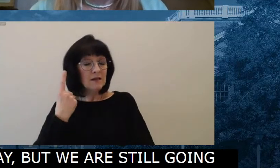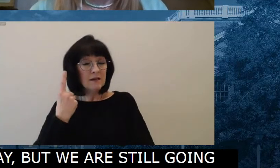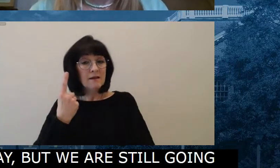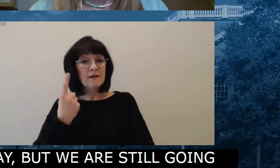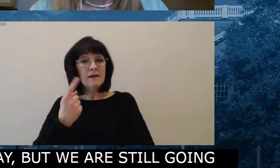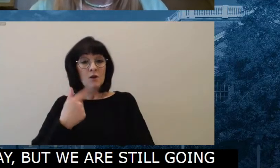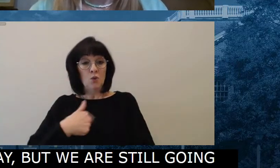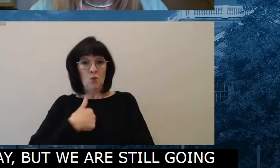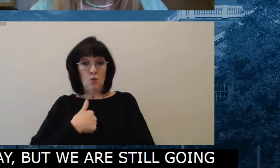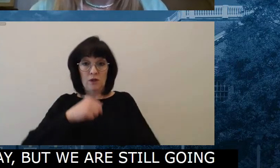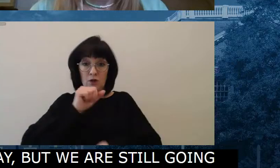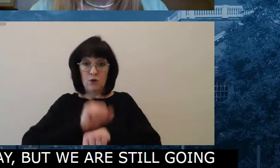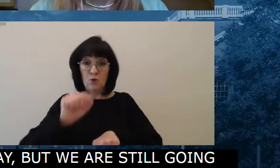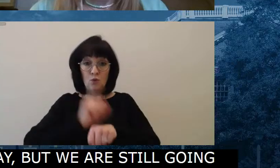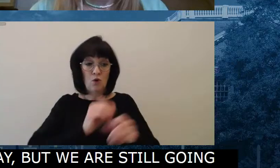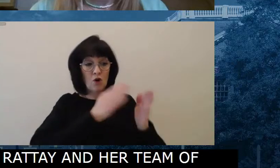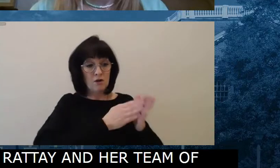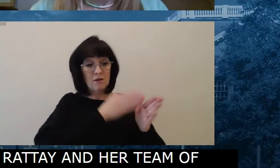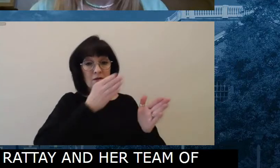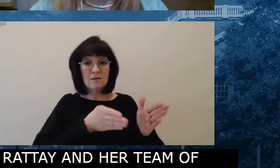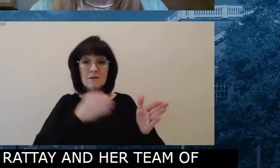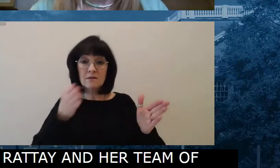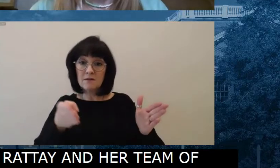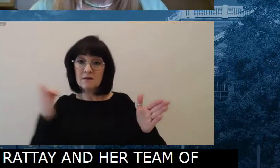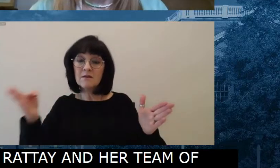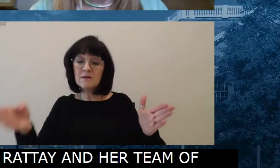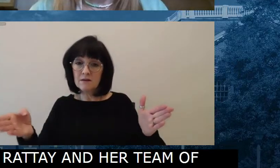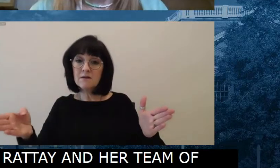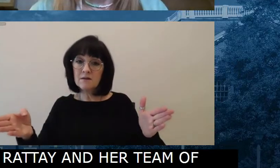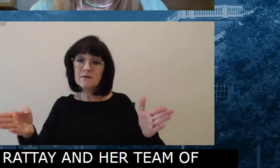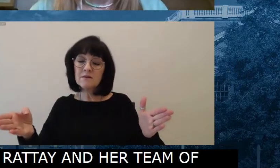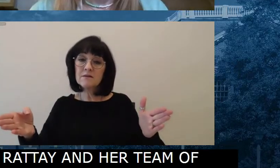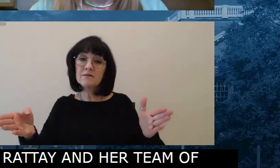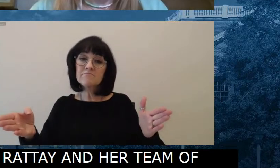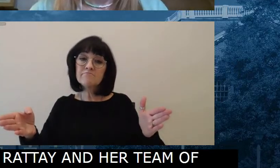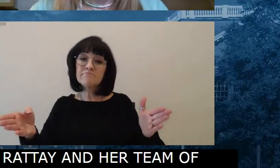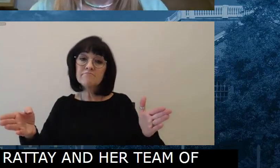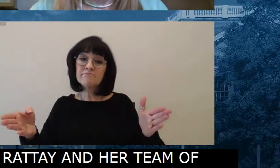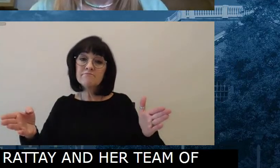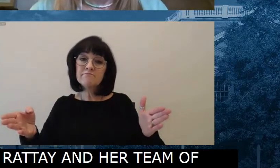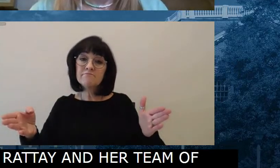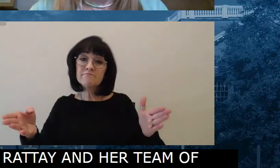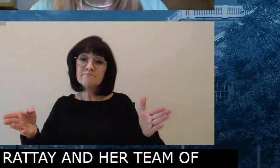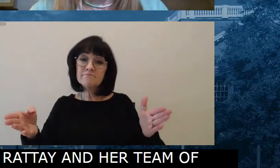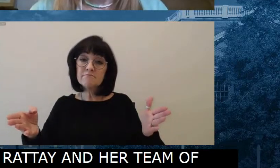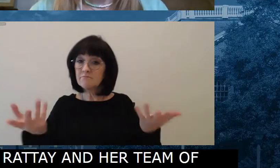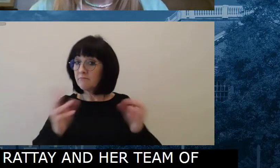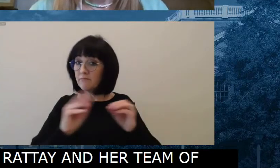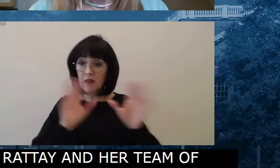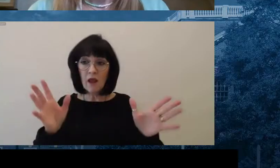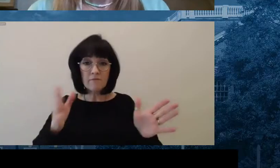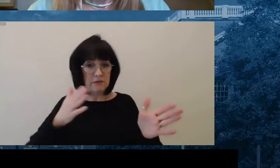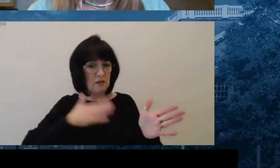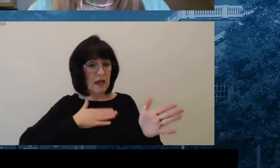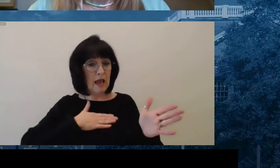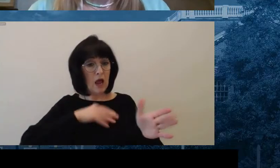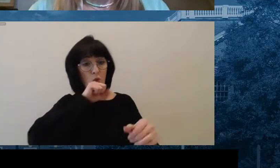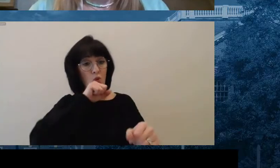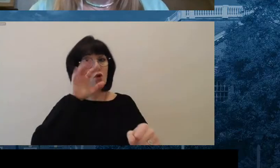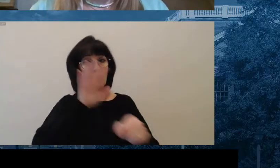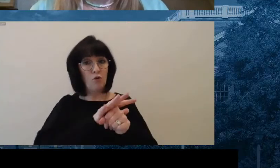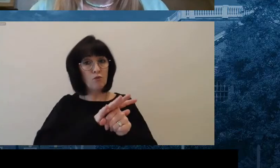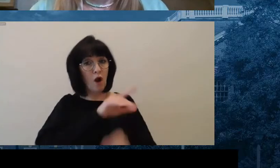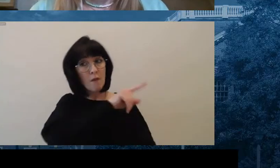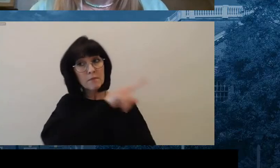we are going through, moving away from the phases, not, obviously meeting our commitment to those most